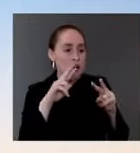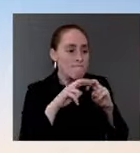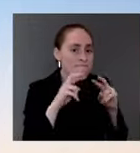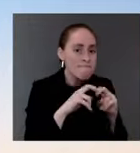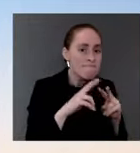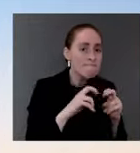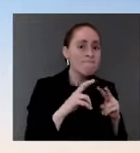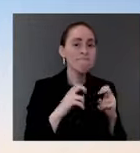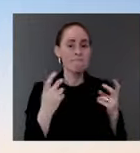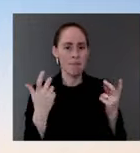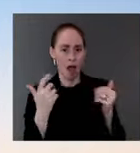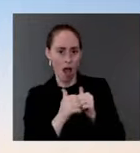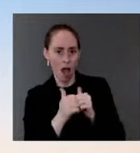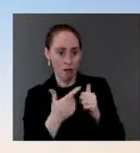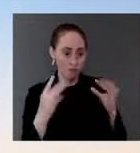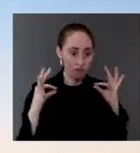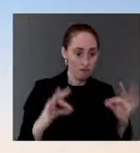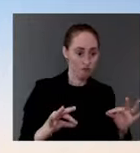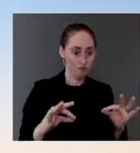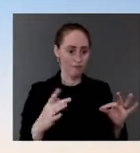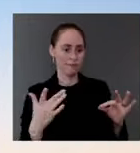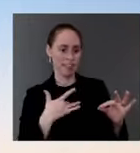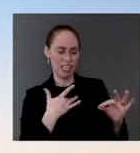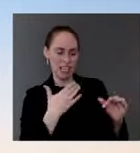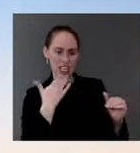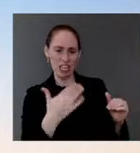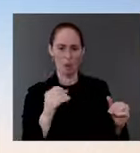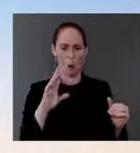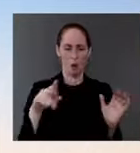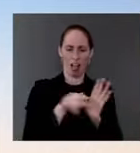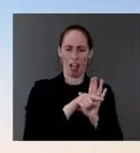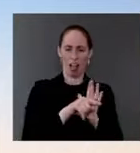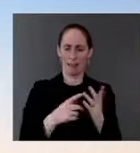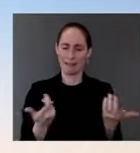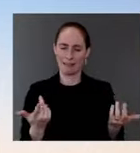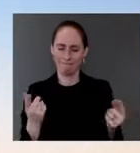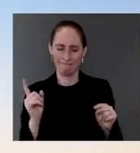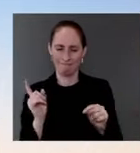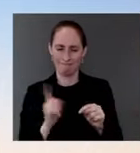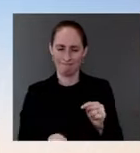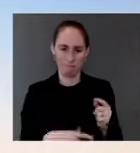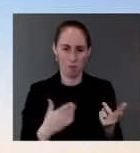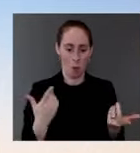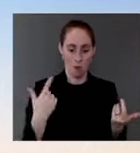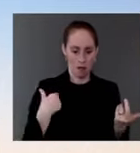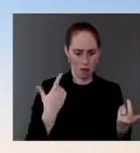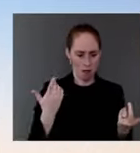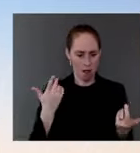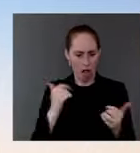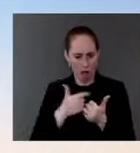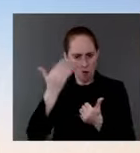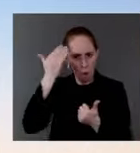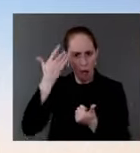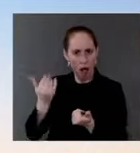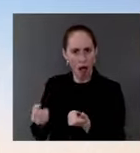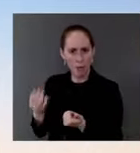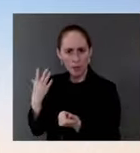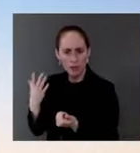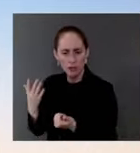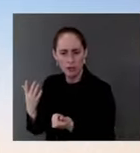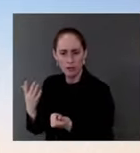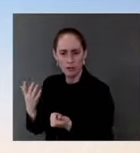up their tank of gas, how much it takes to buy meat to have burgers for a barbecue. That's what I was